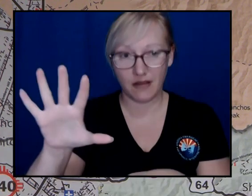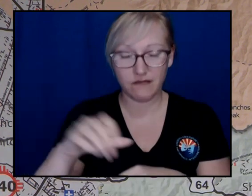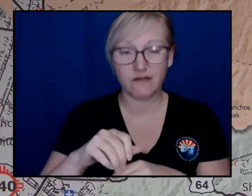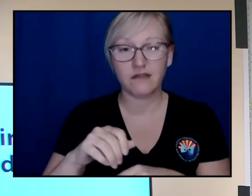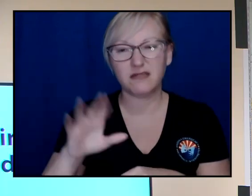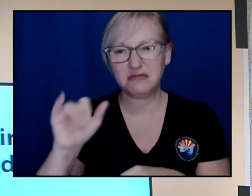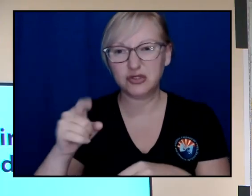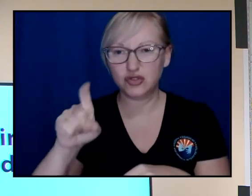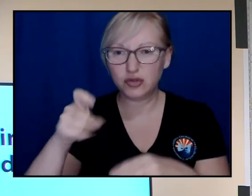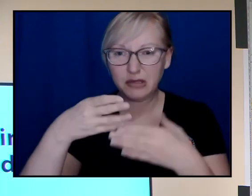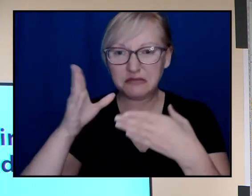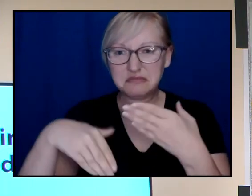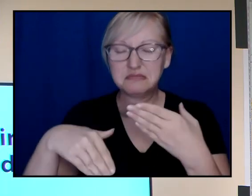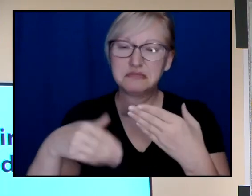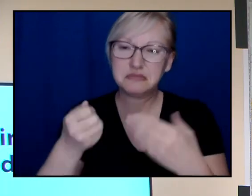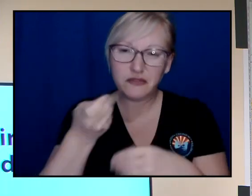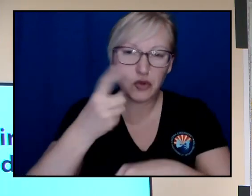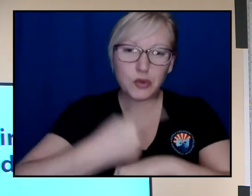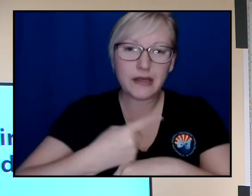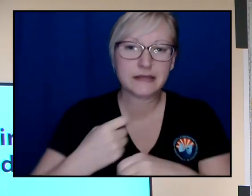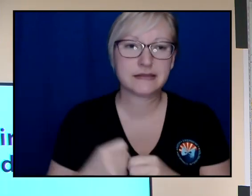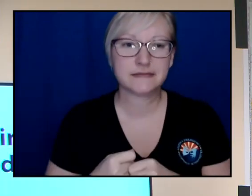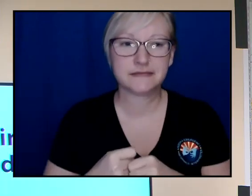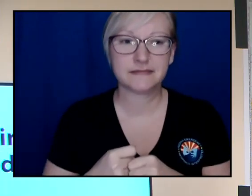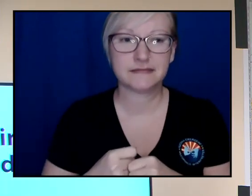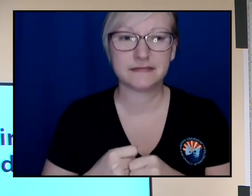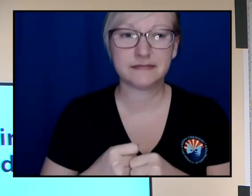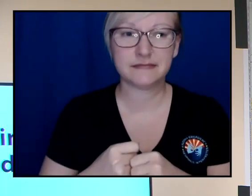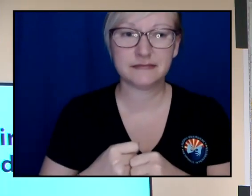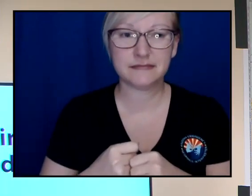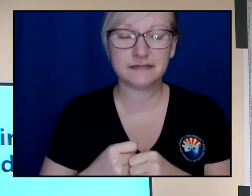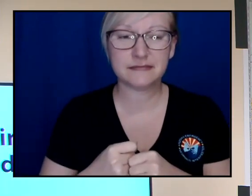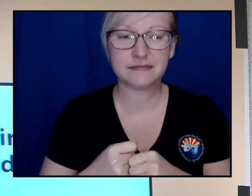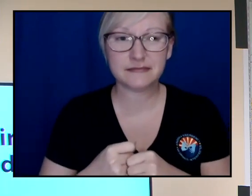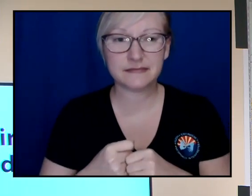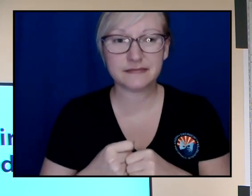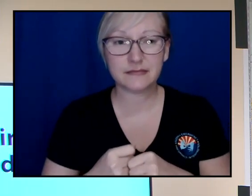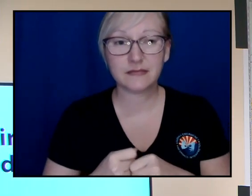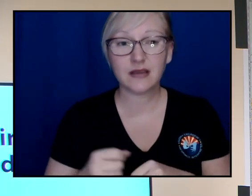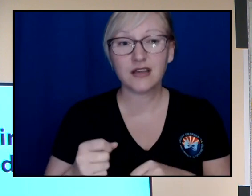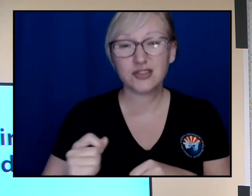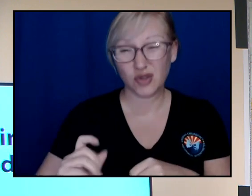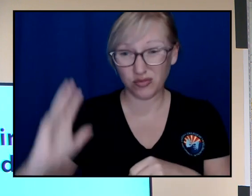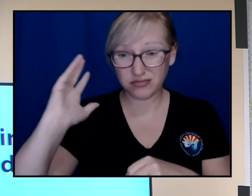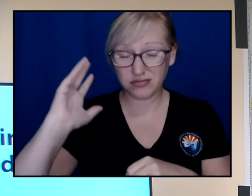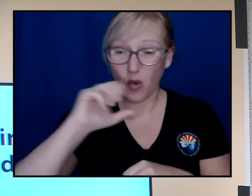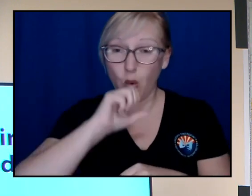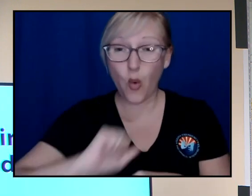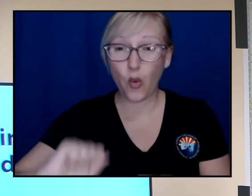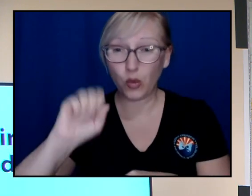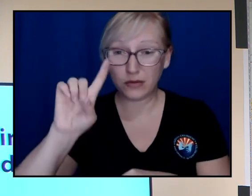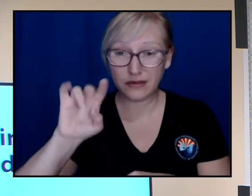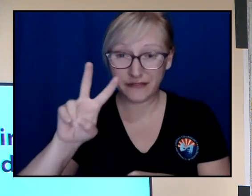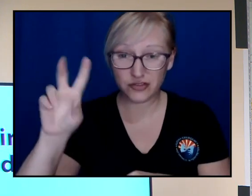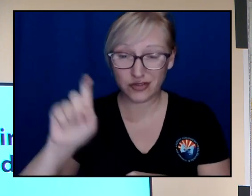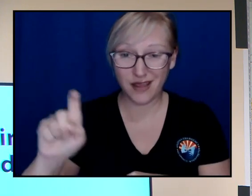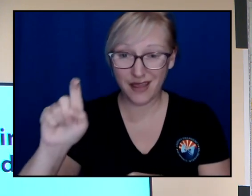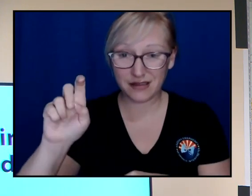days. As far as the old Division X-ray, we have folks in there continuing